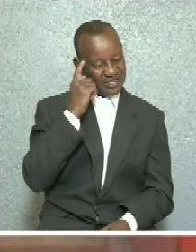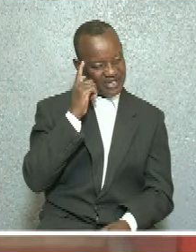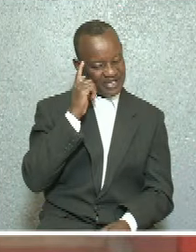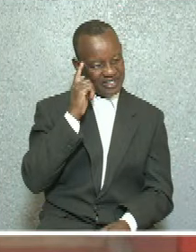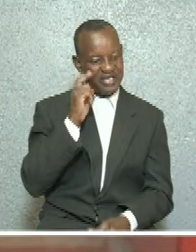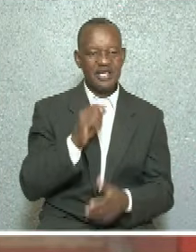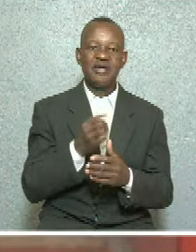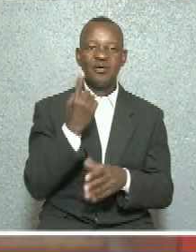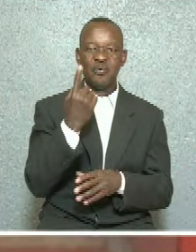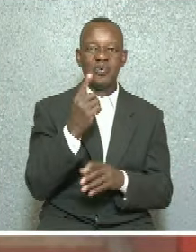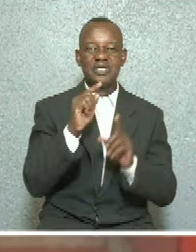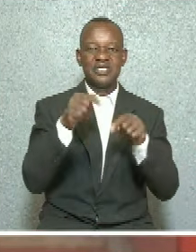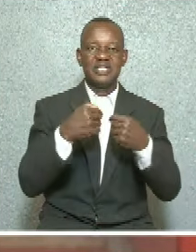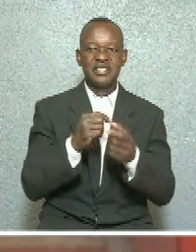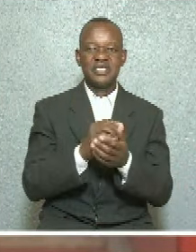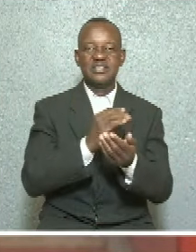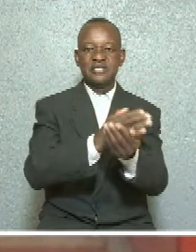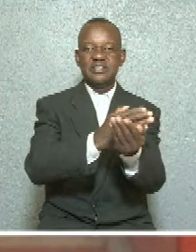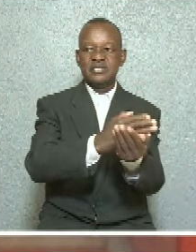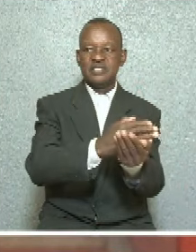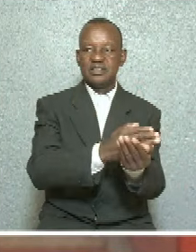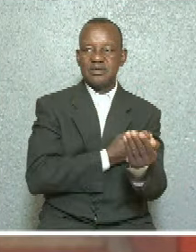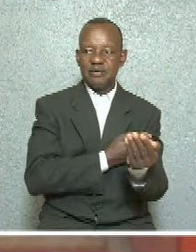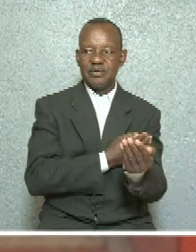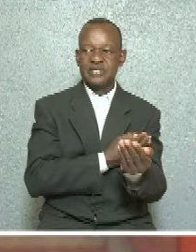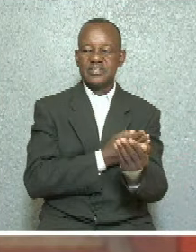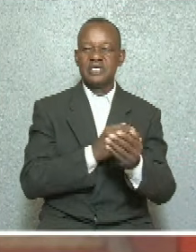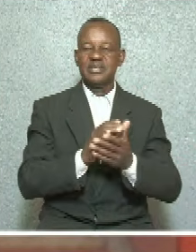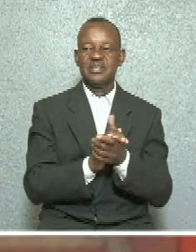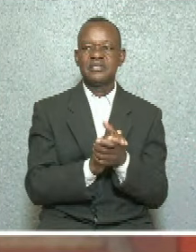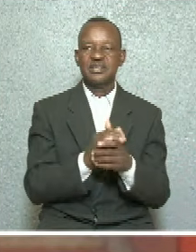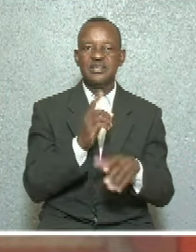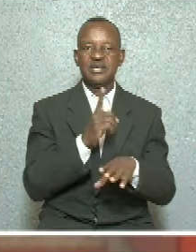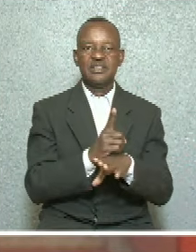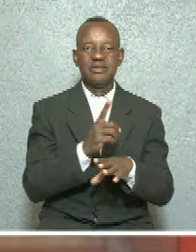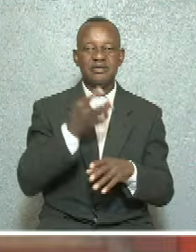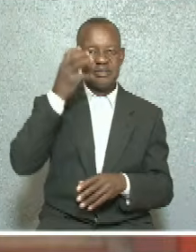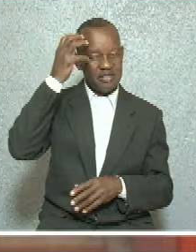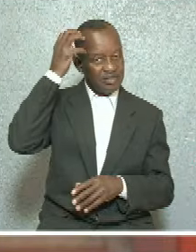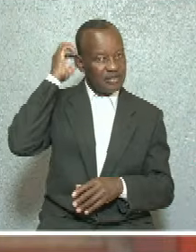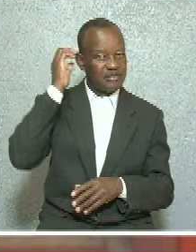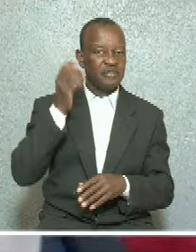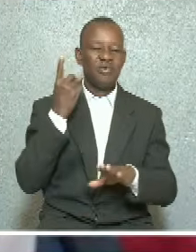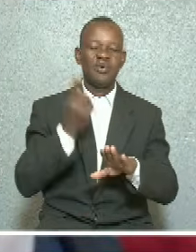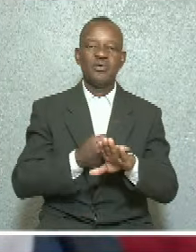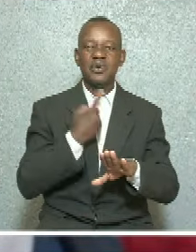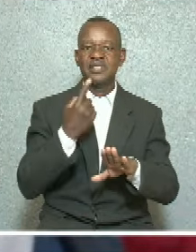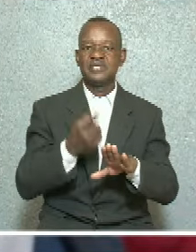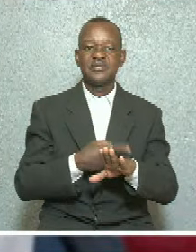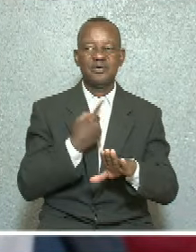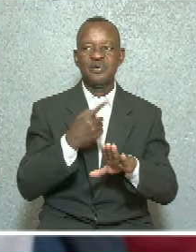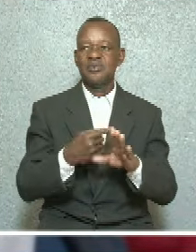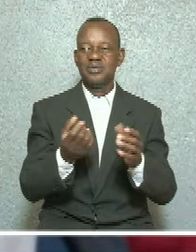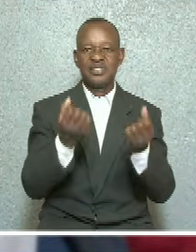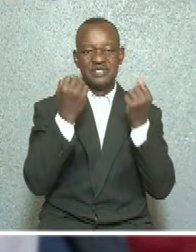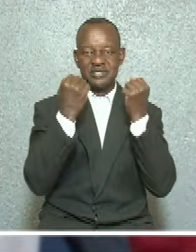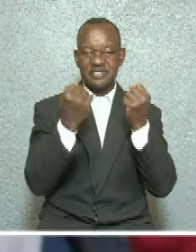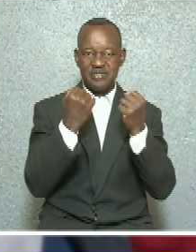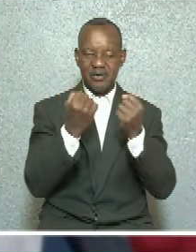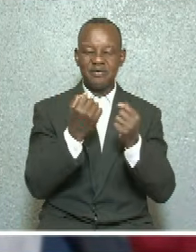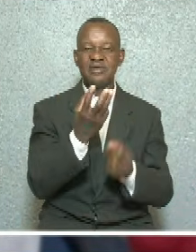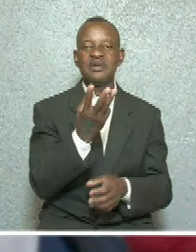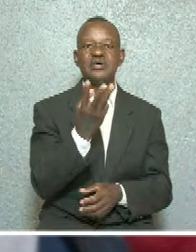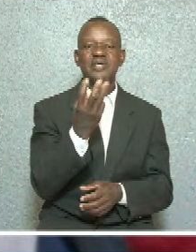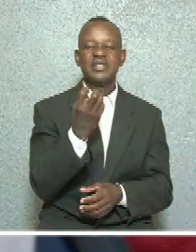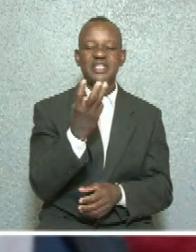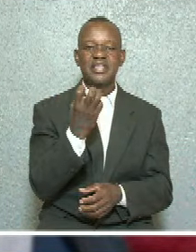resilience. Dr. Shafishuna Nujoma was resilient enough for more than 30 years to